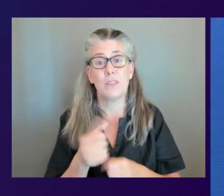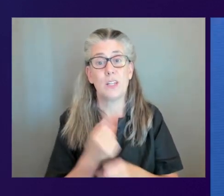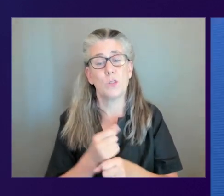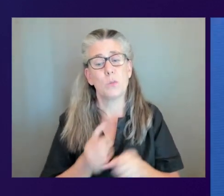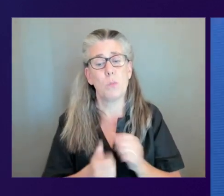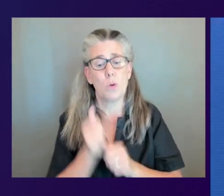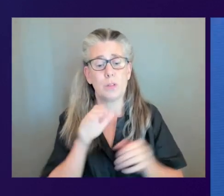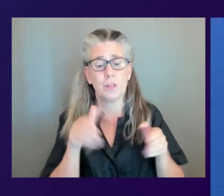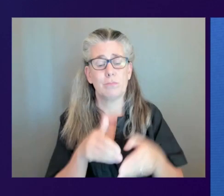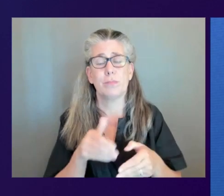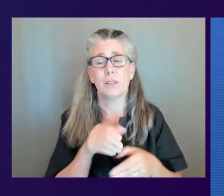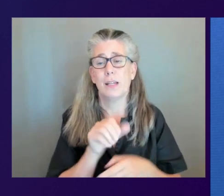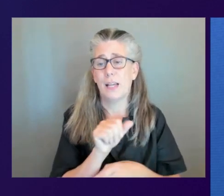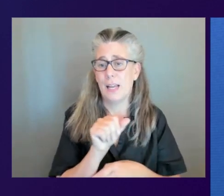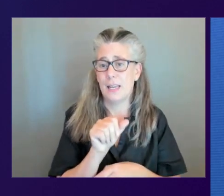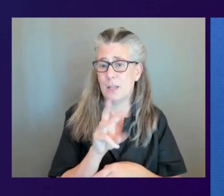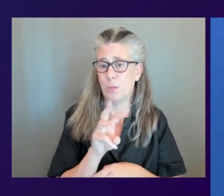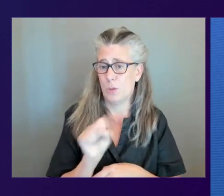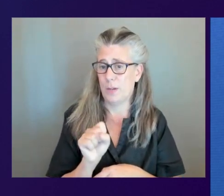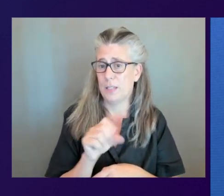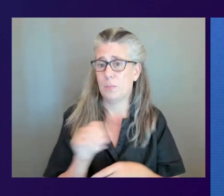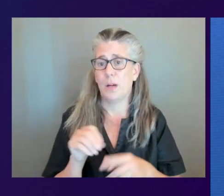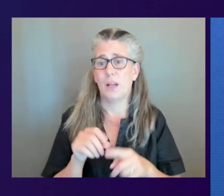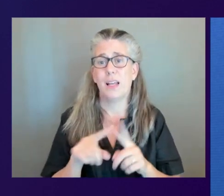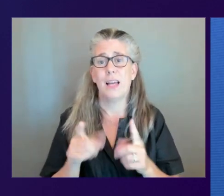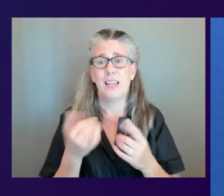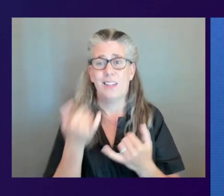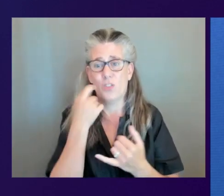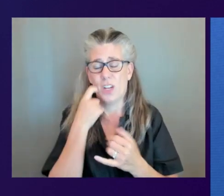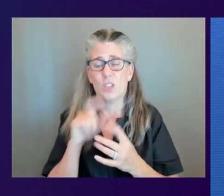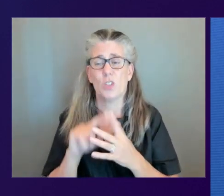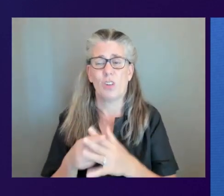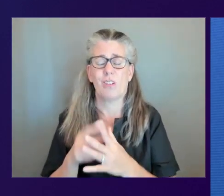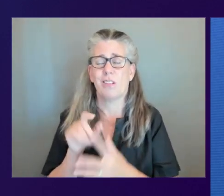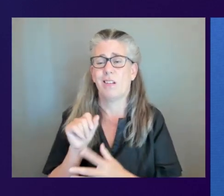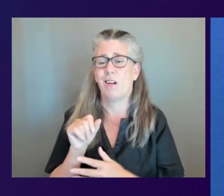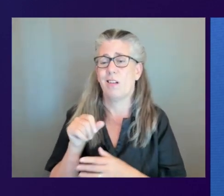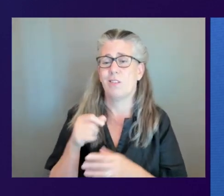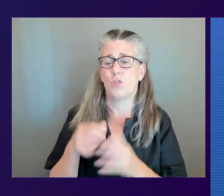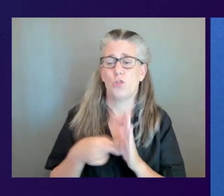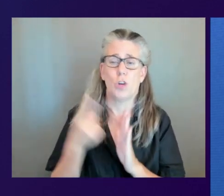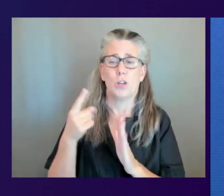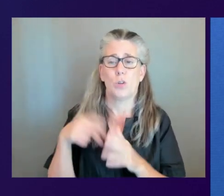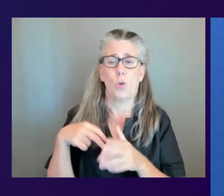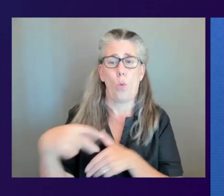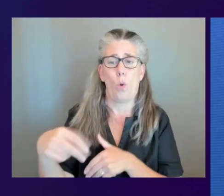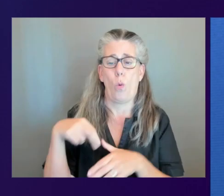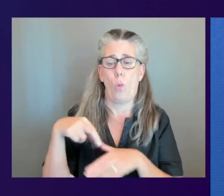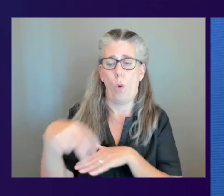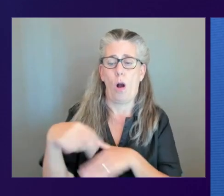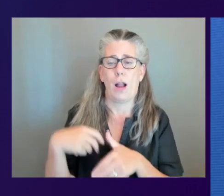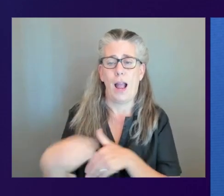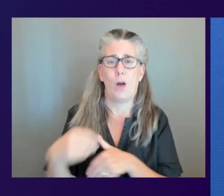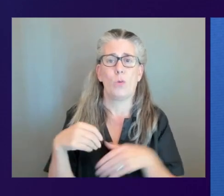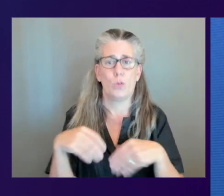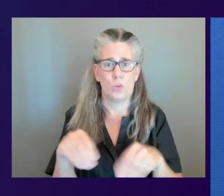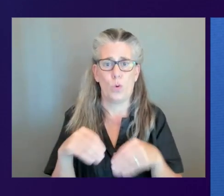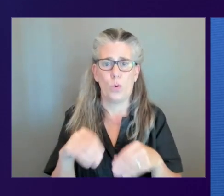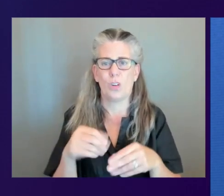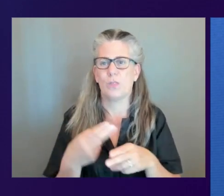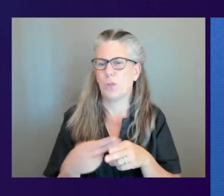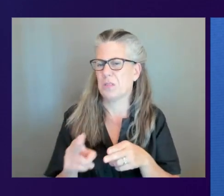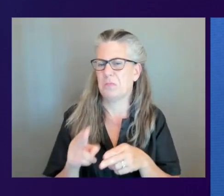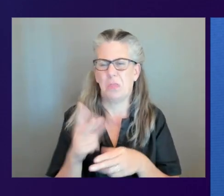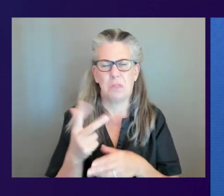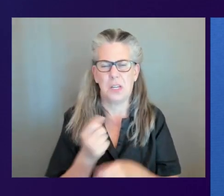3 years on what became our Just Walk Out stores. But last, I guess 5-6 years now, I've been on the EUC team. And most recently, general manager for